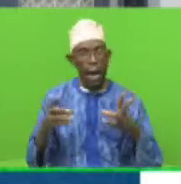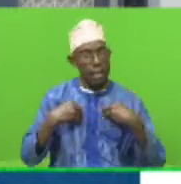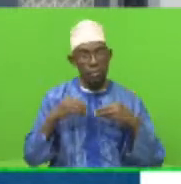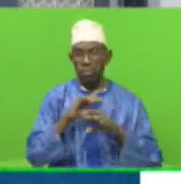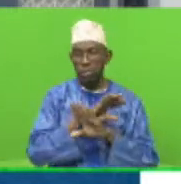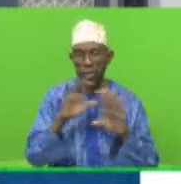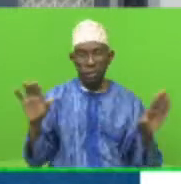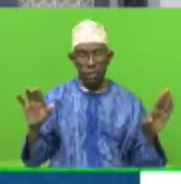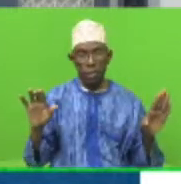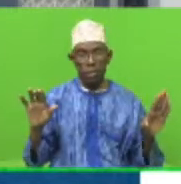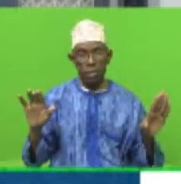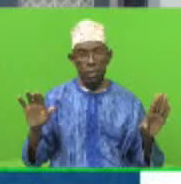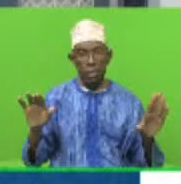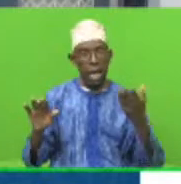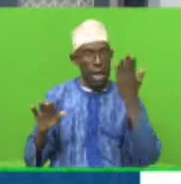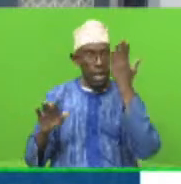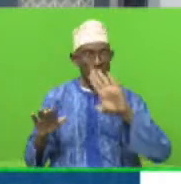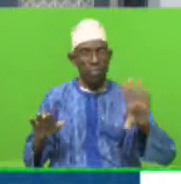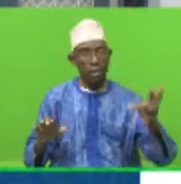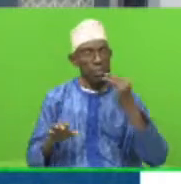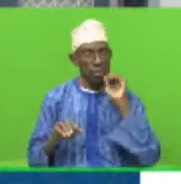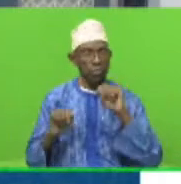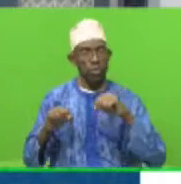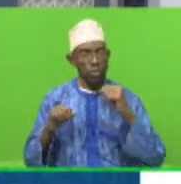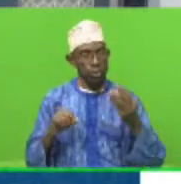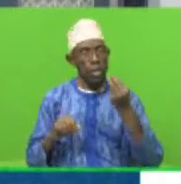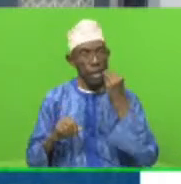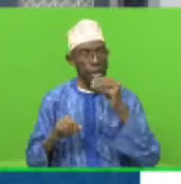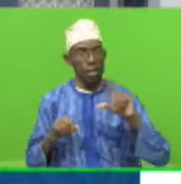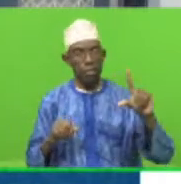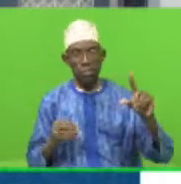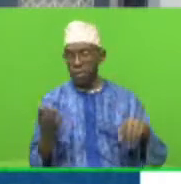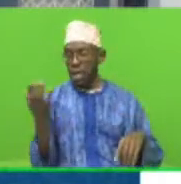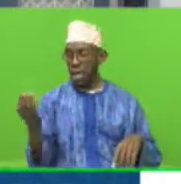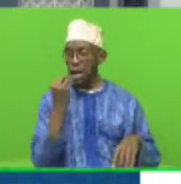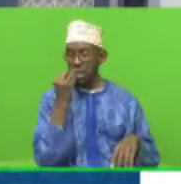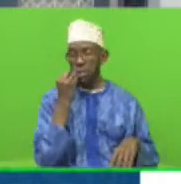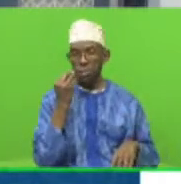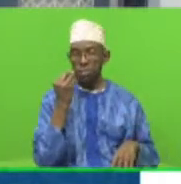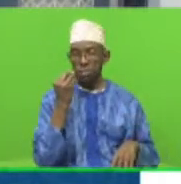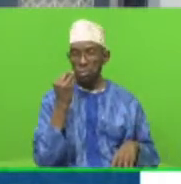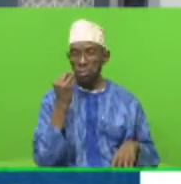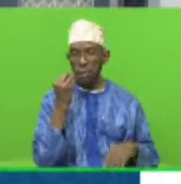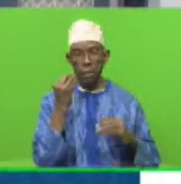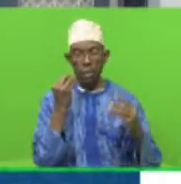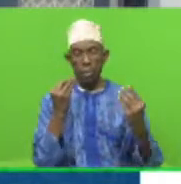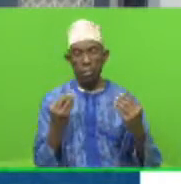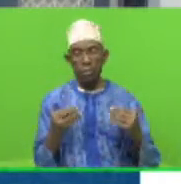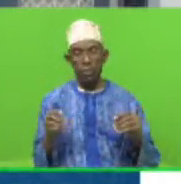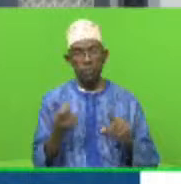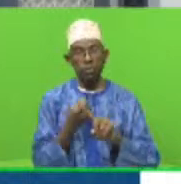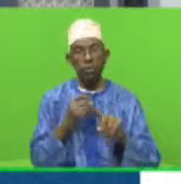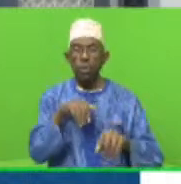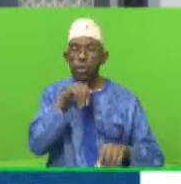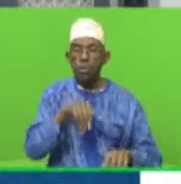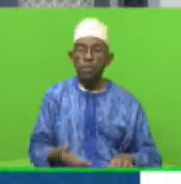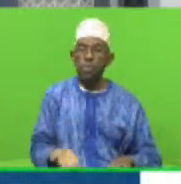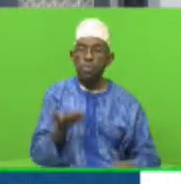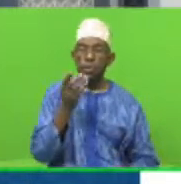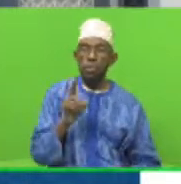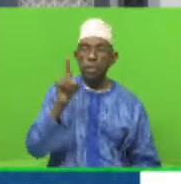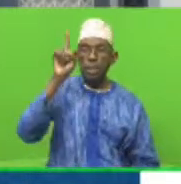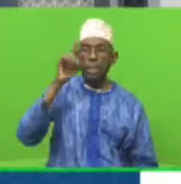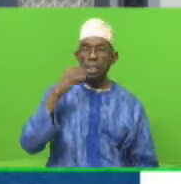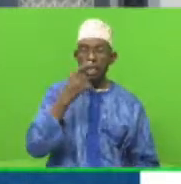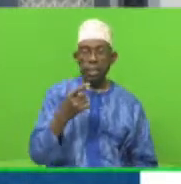"Lasta'ta," you will not be able. Basically, this is a du'a. It is a supplication from the Prophet sallallahu alaihi wasallam